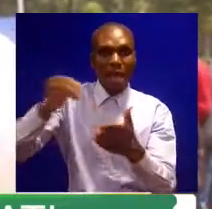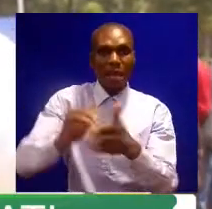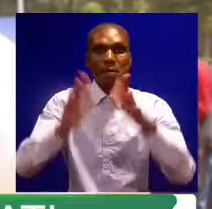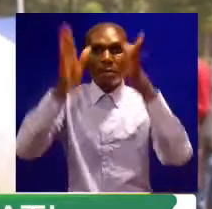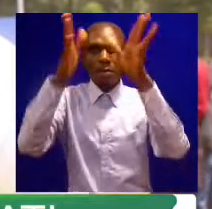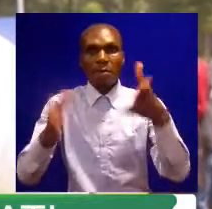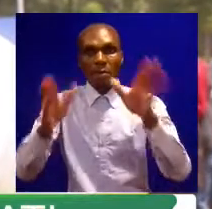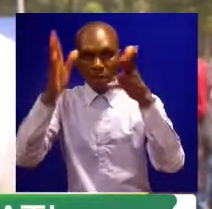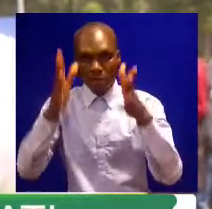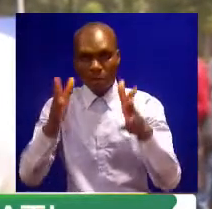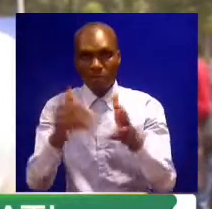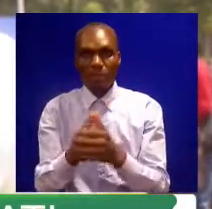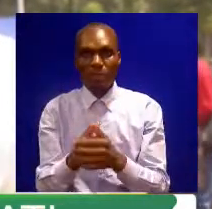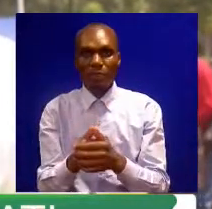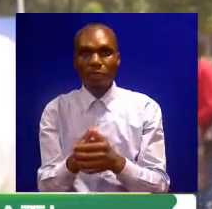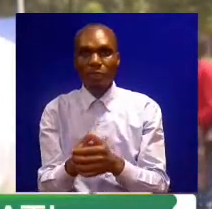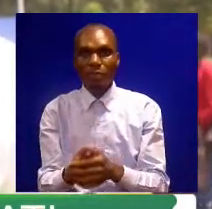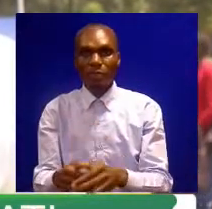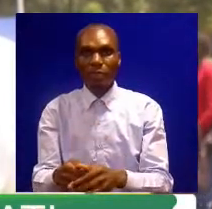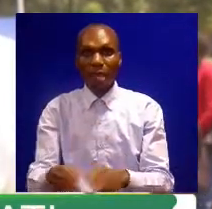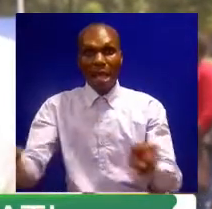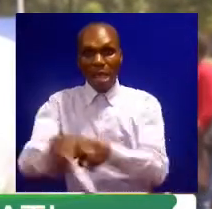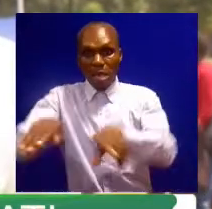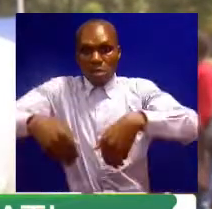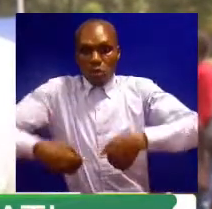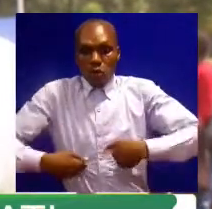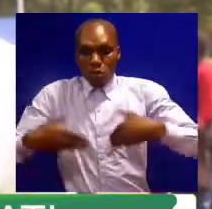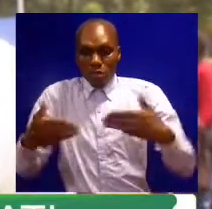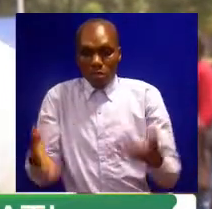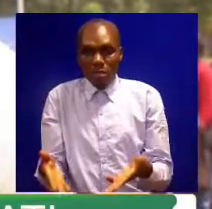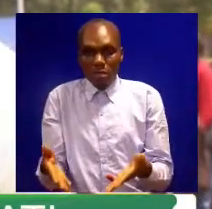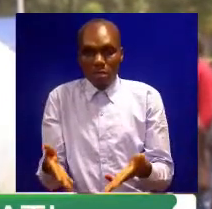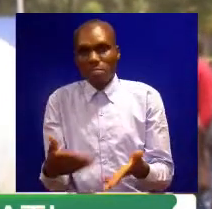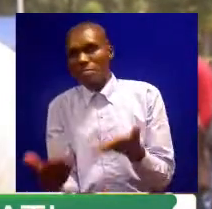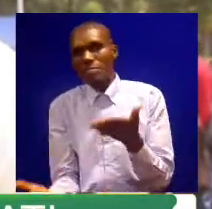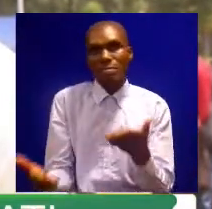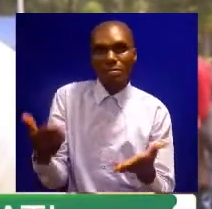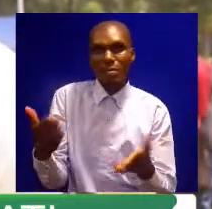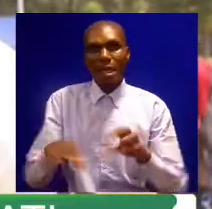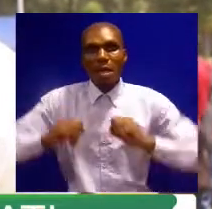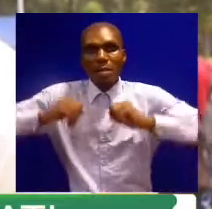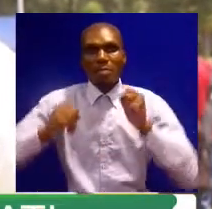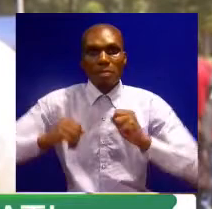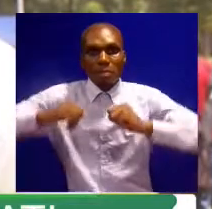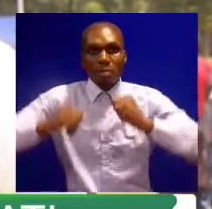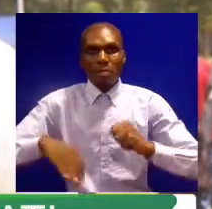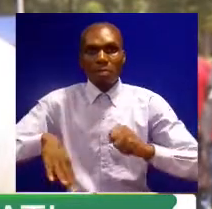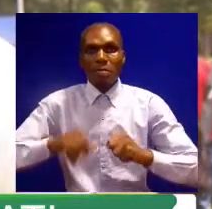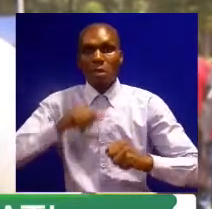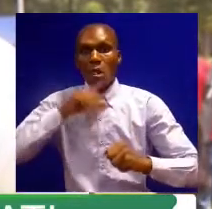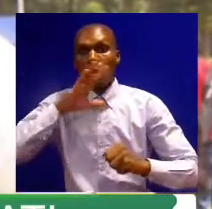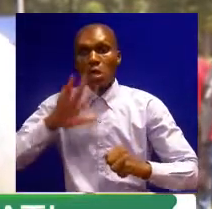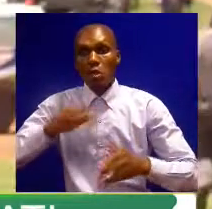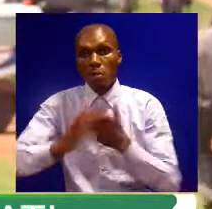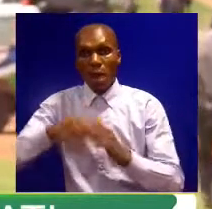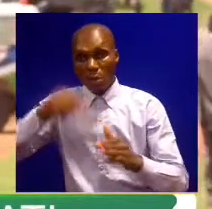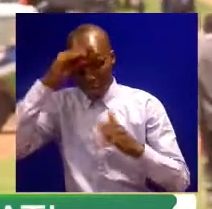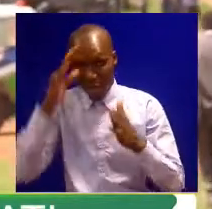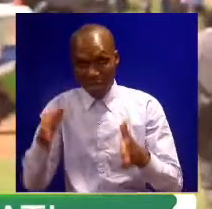omogoko. Asin tubu naba sae, tuwe irire, yaani kuse tuagoke ire omu sae, tuko be gava na Kisi